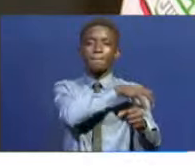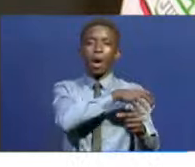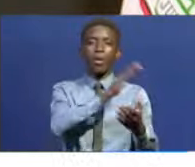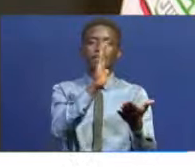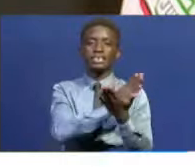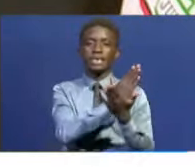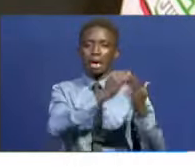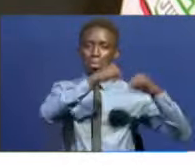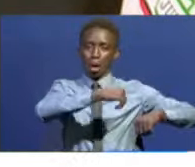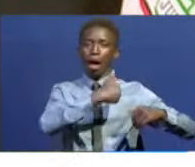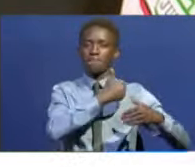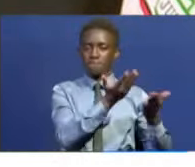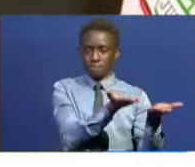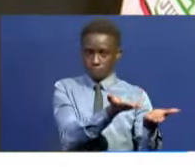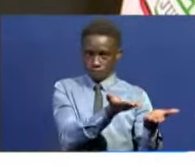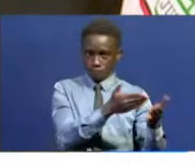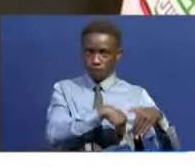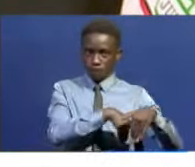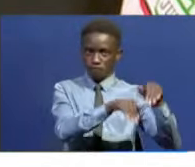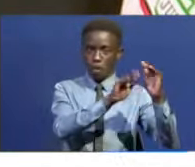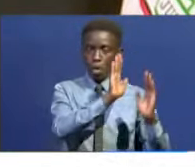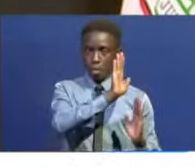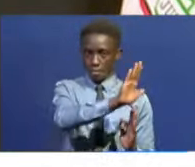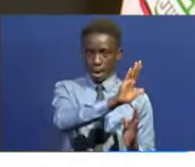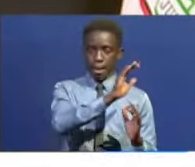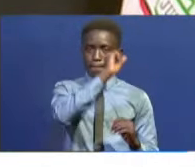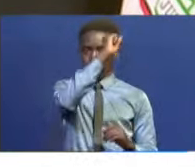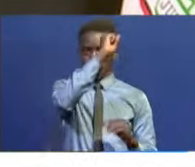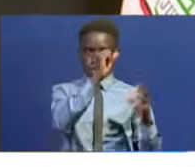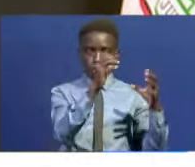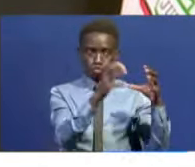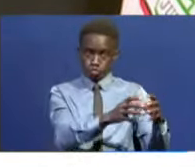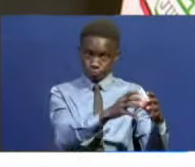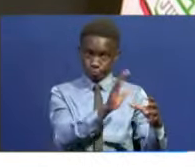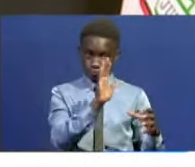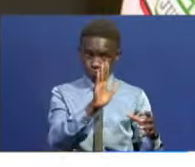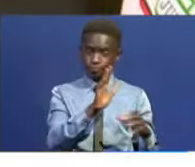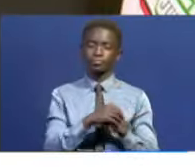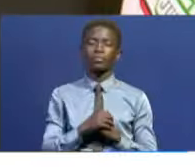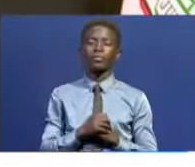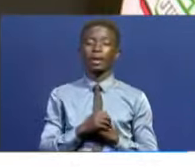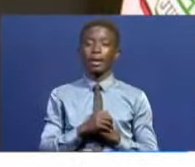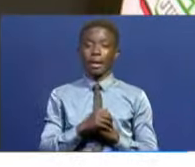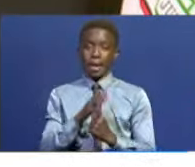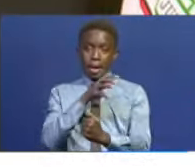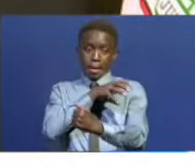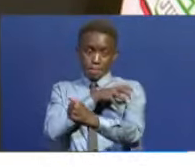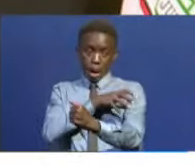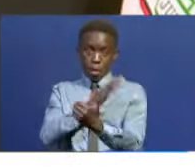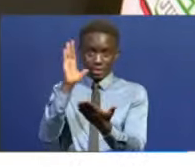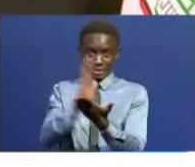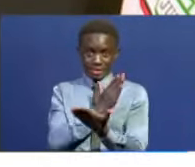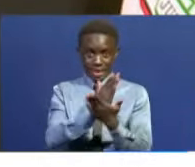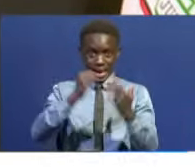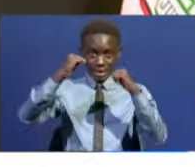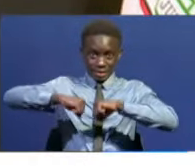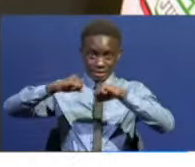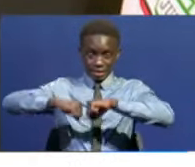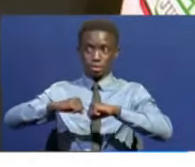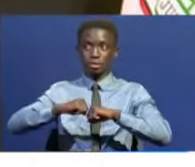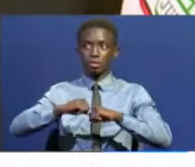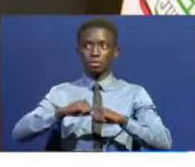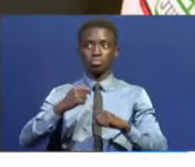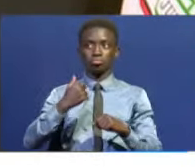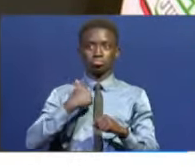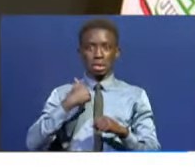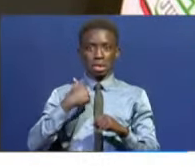by Schedule 3 of political parties. However, notwithstanding of the said power-sharing agreements, upon election as the Deputy President